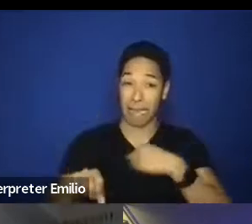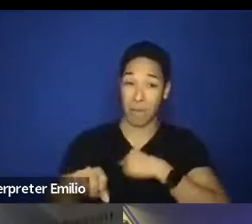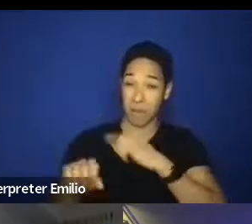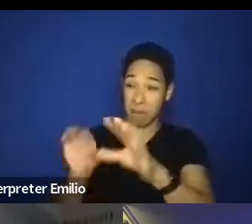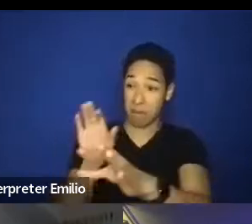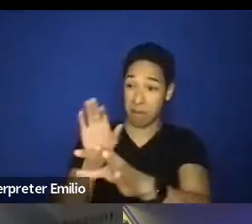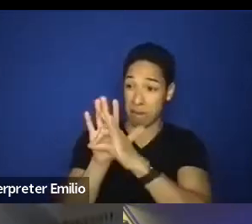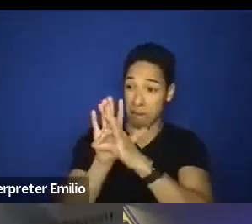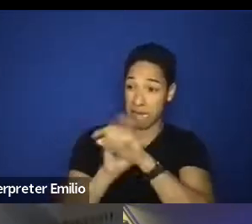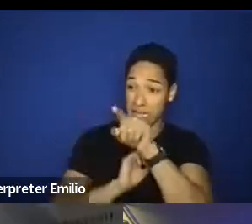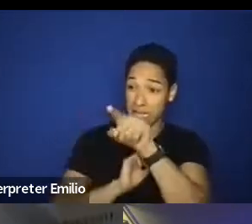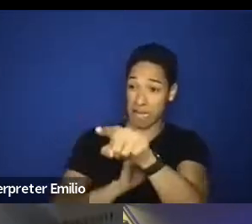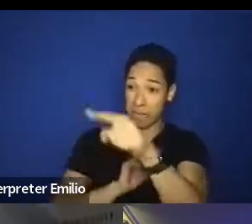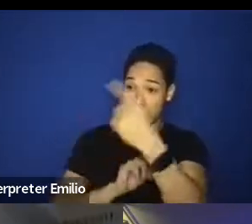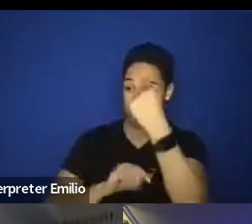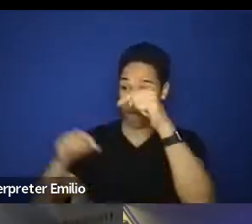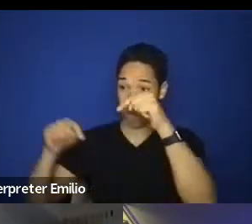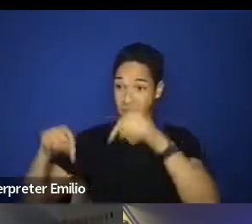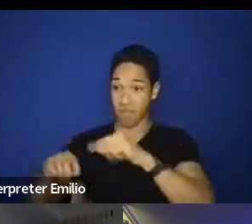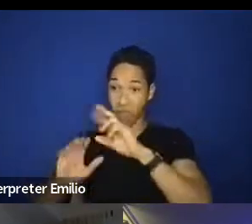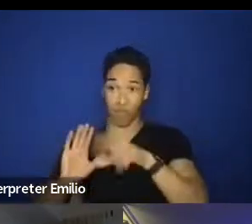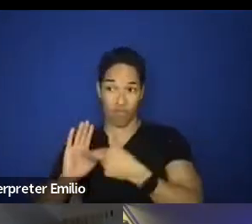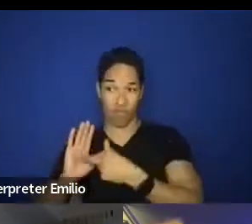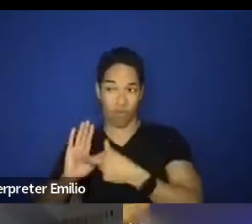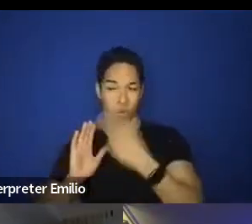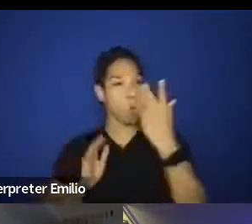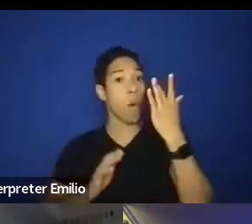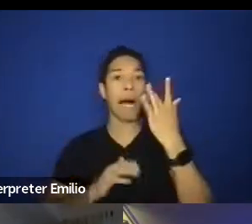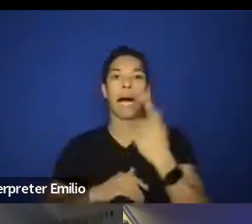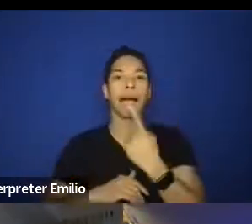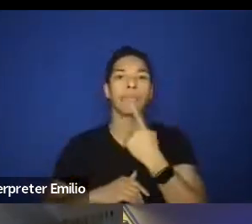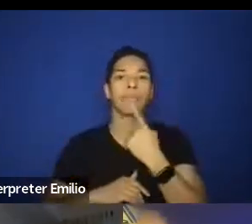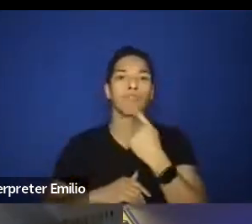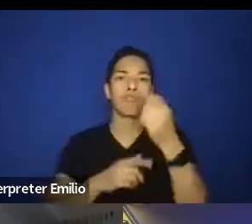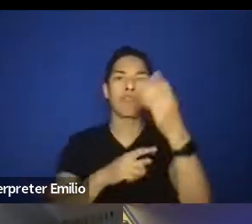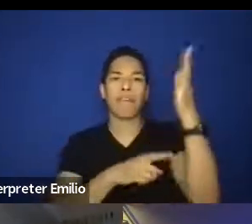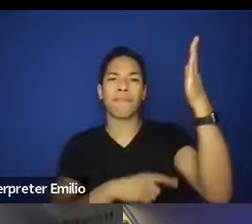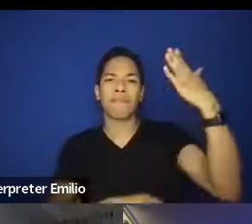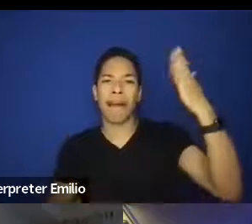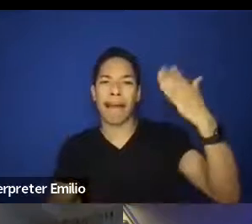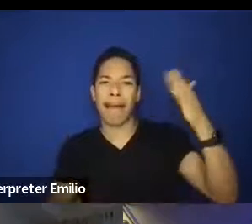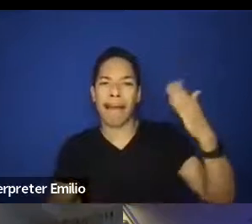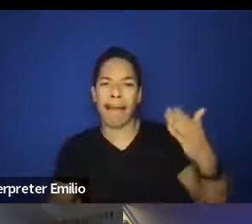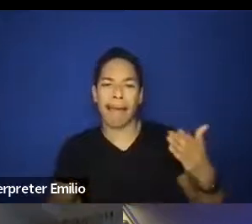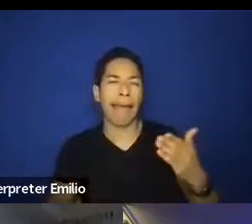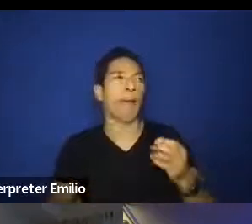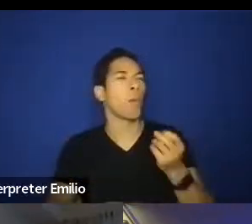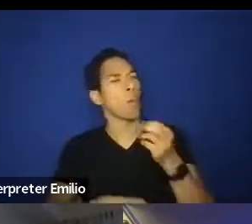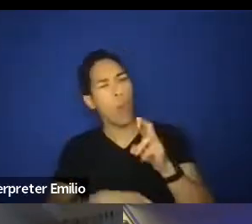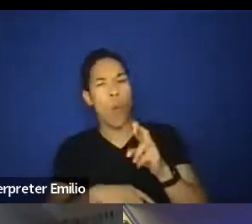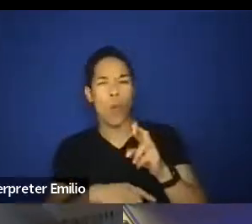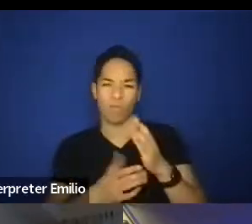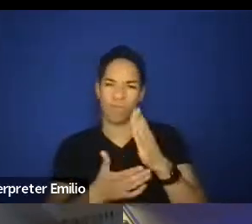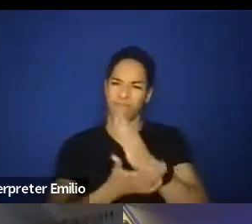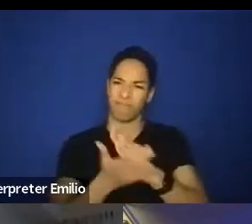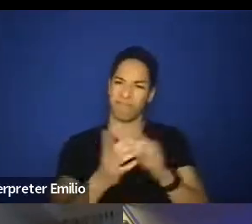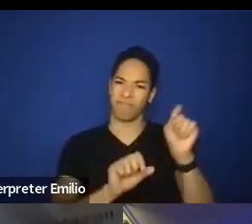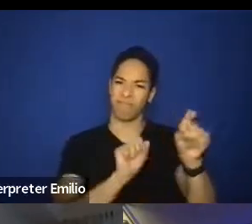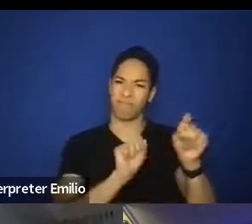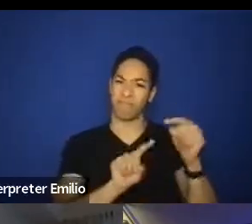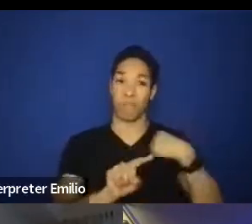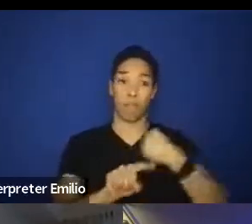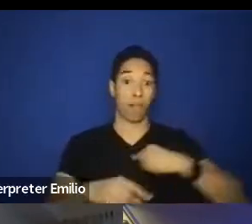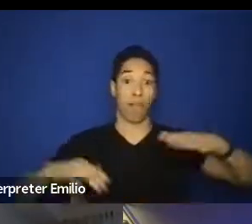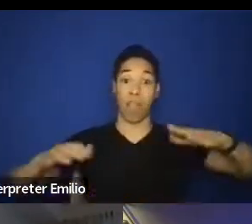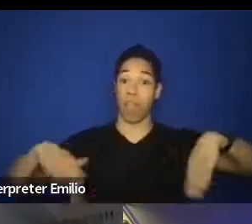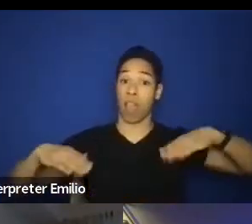role because we see these red flags, or we have this, not red flags, but we have these questions that we've never asked, that we don't know the